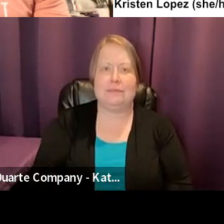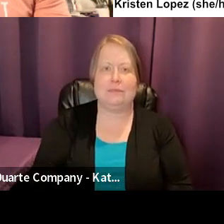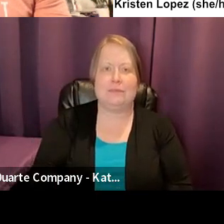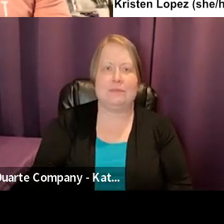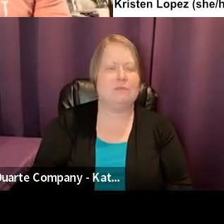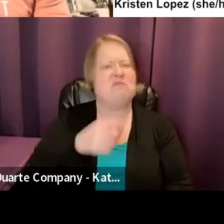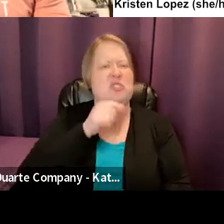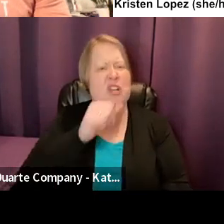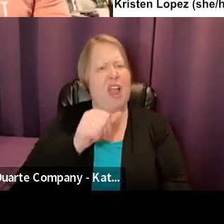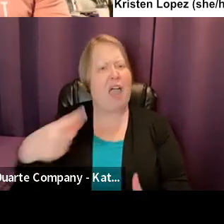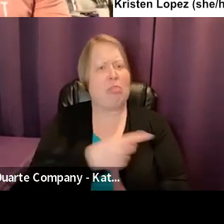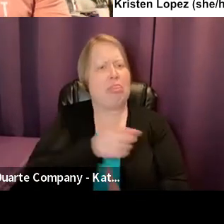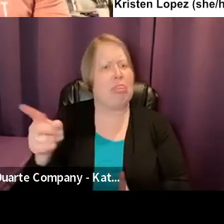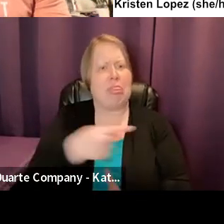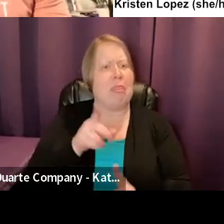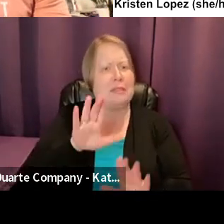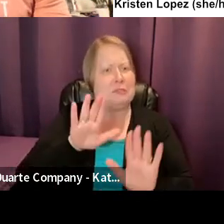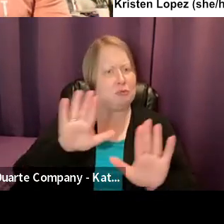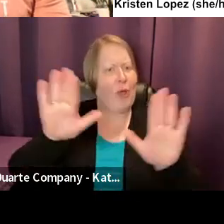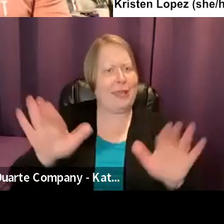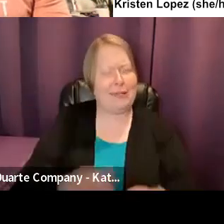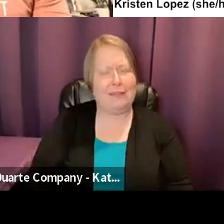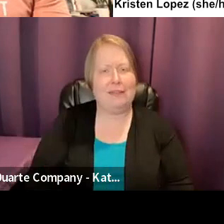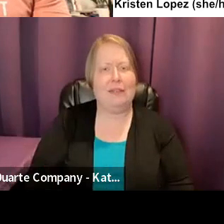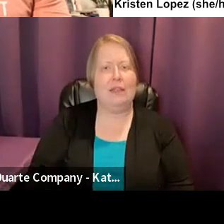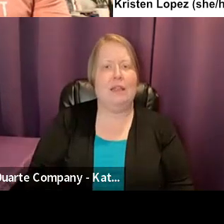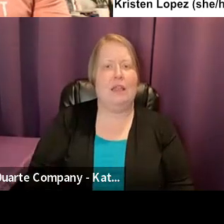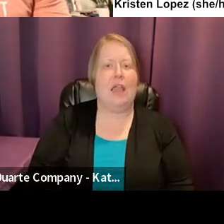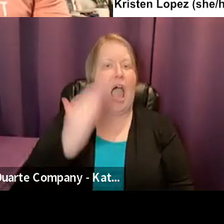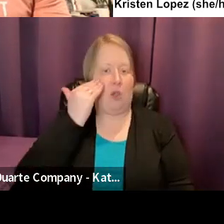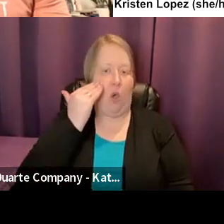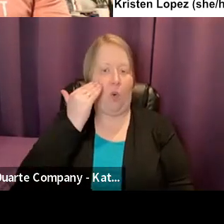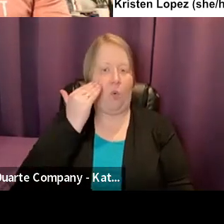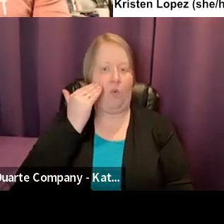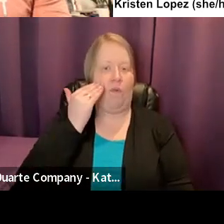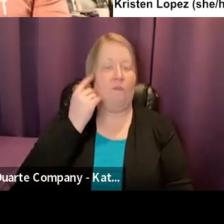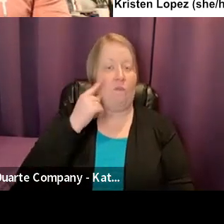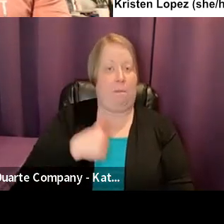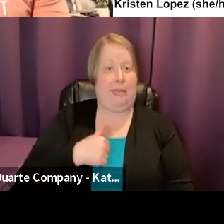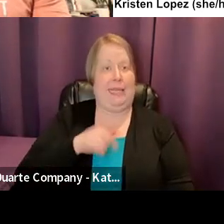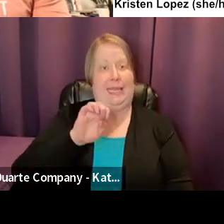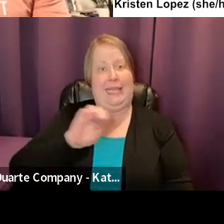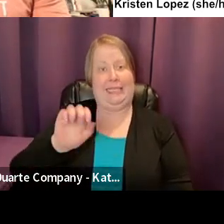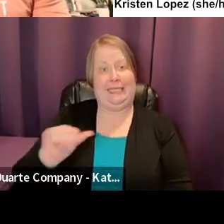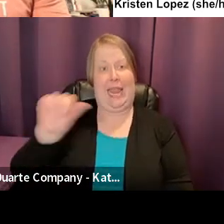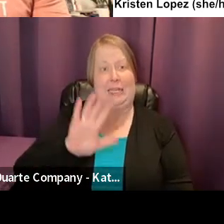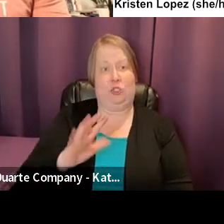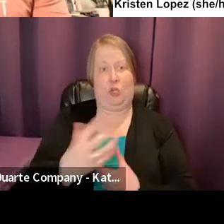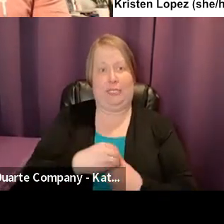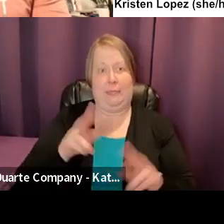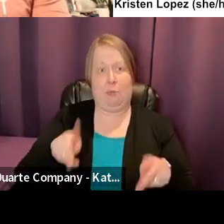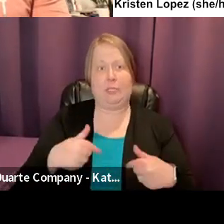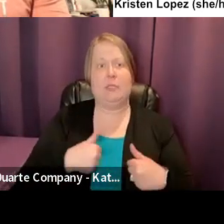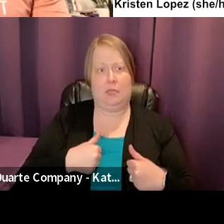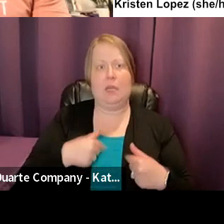You're not rambling. It's great. And I know that for me as an East Asian autistic person, I